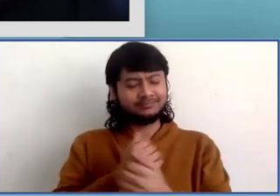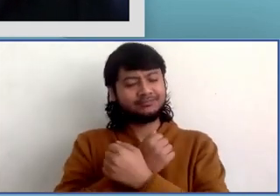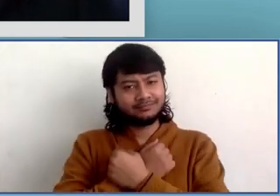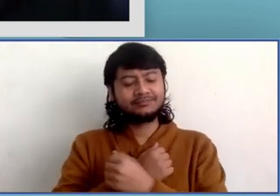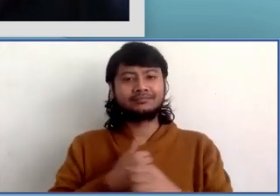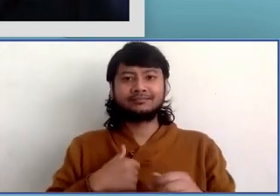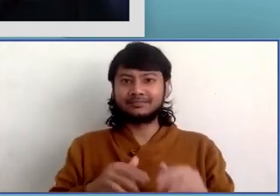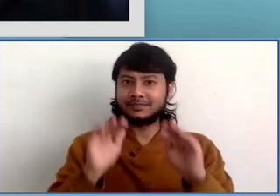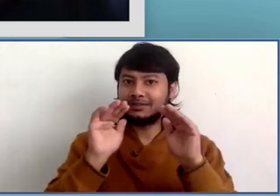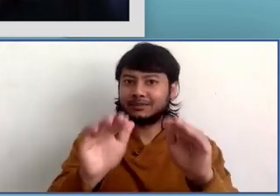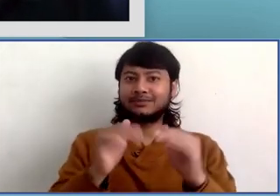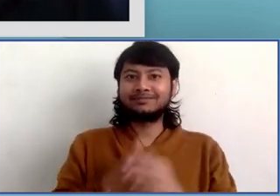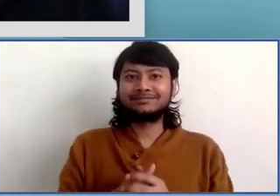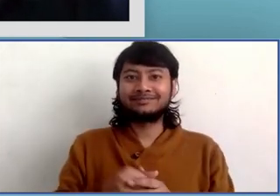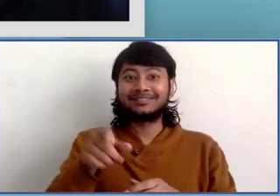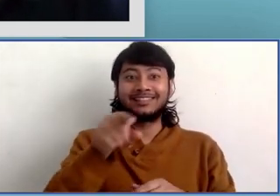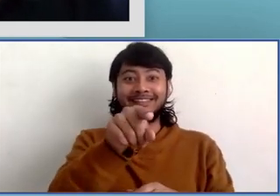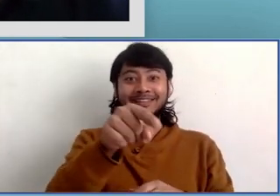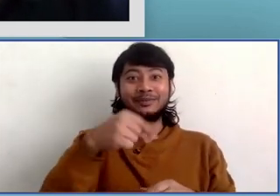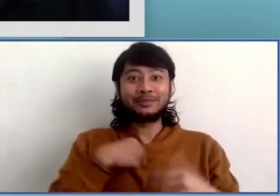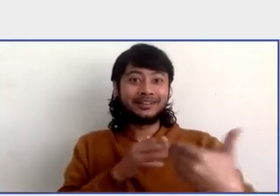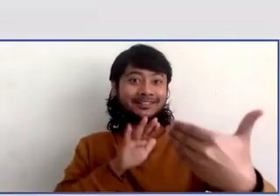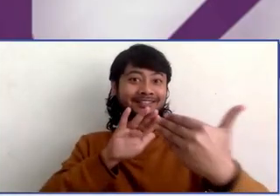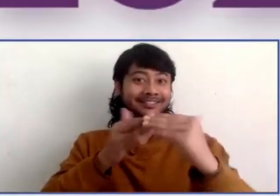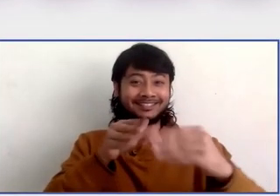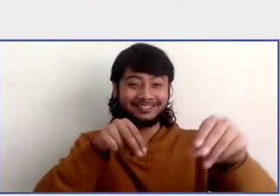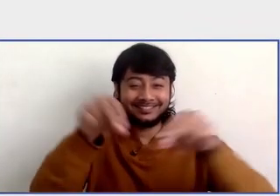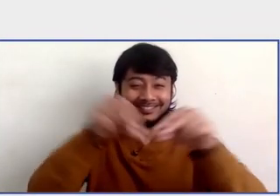it was a pleasure playing chess with Nega today.